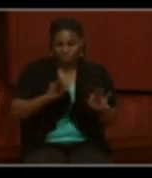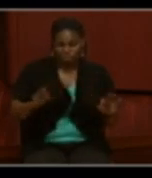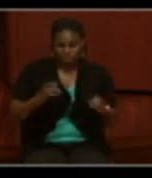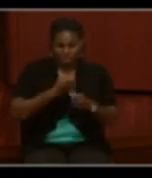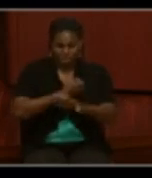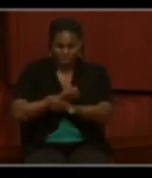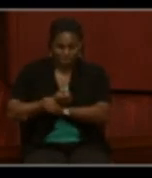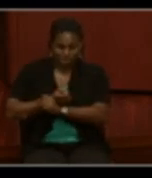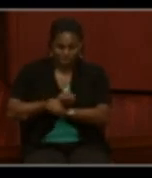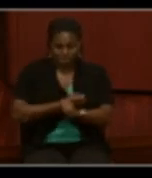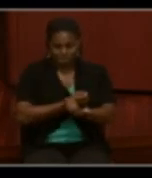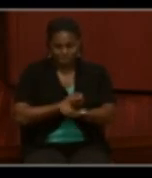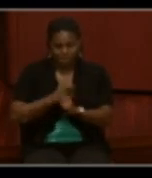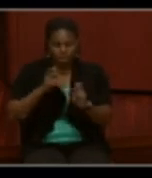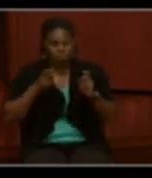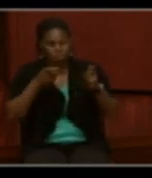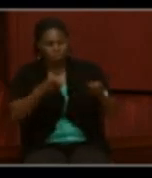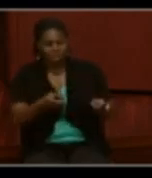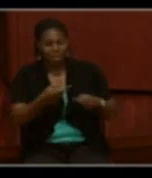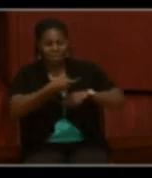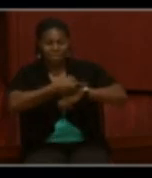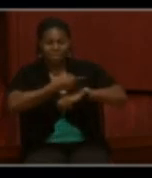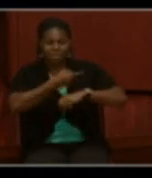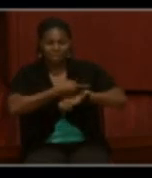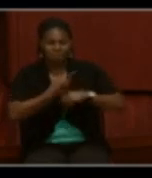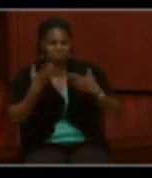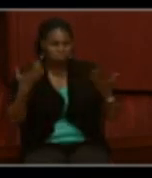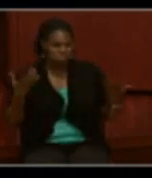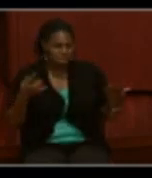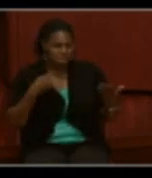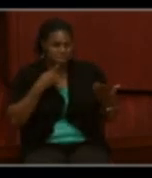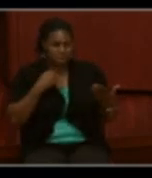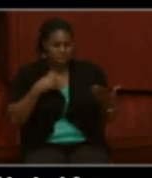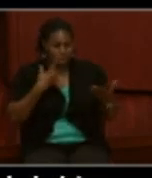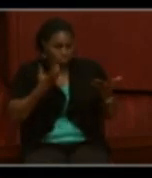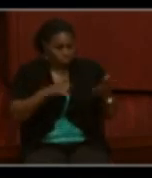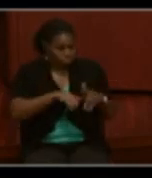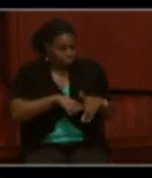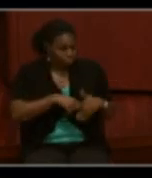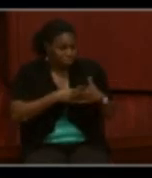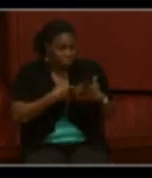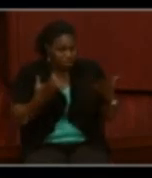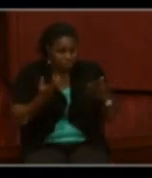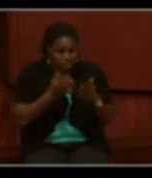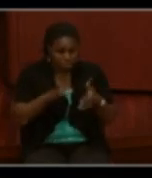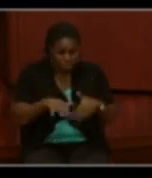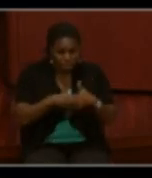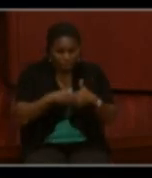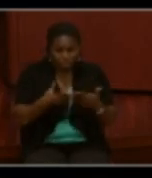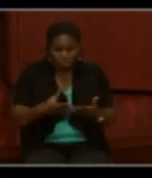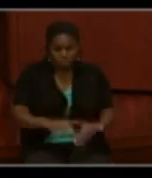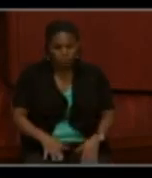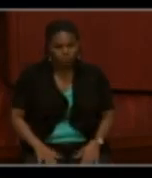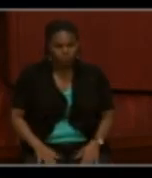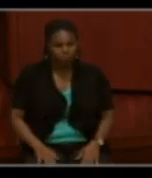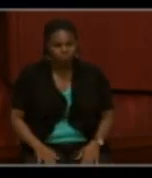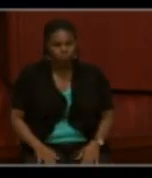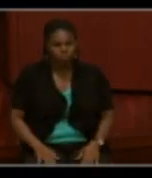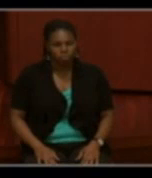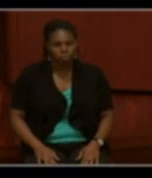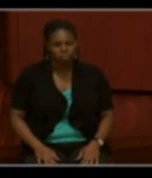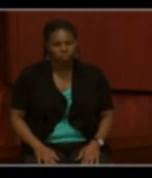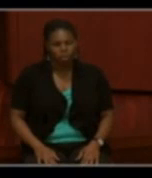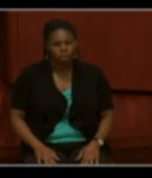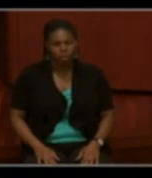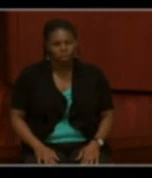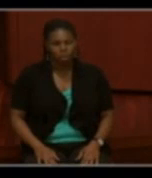provide the dates in which they considered themselves to have been originally married. On this particular form, it